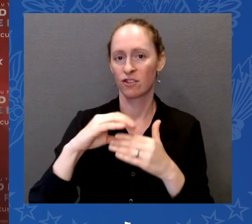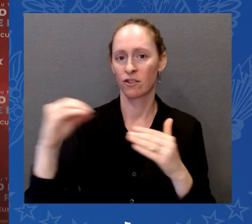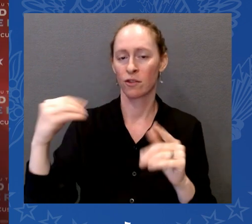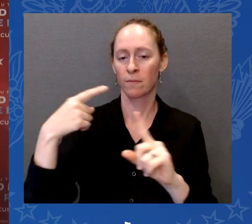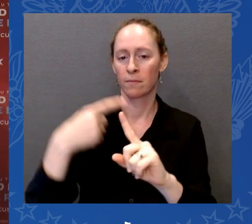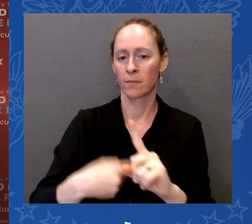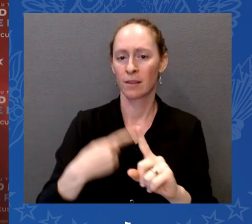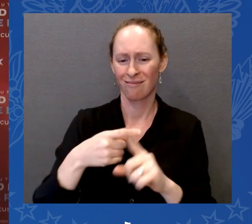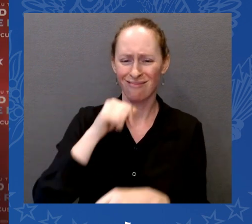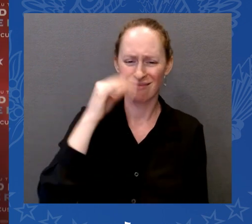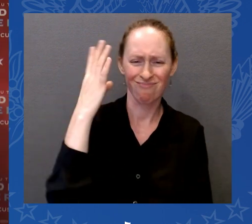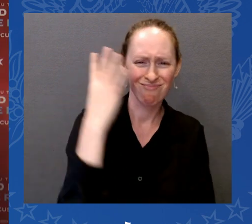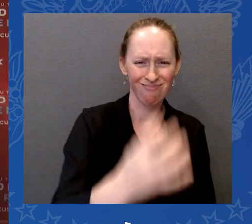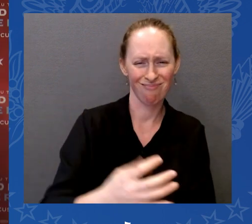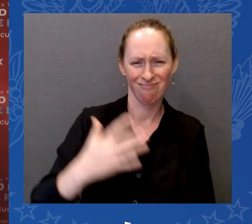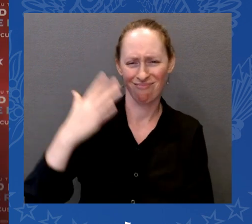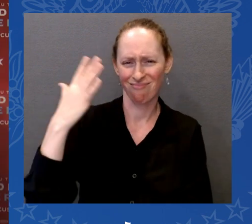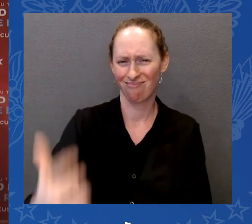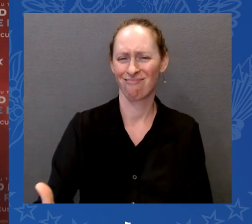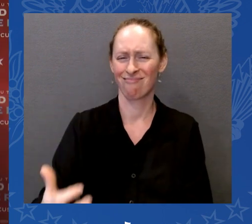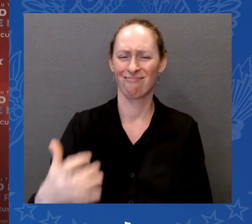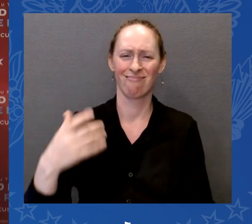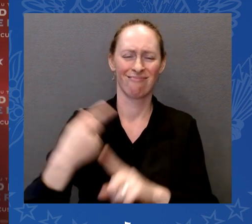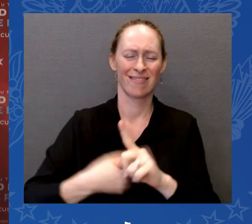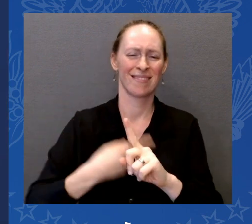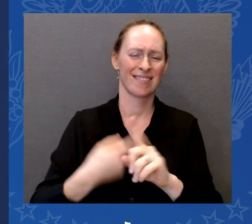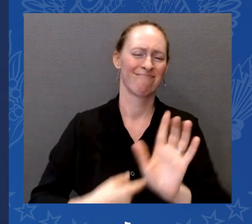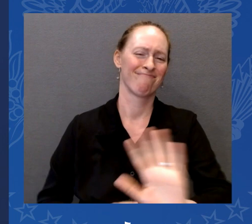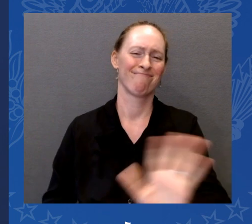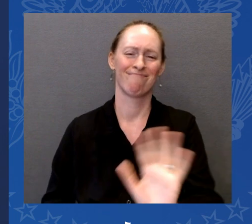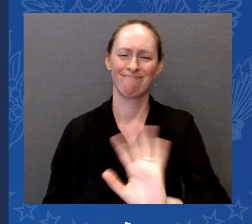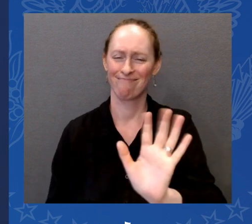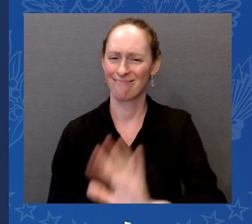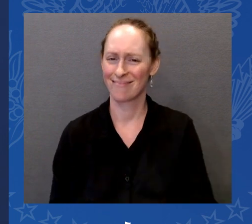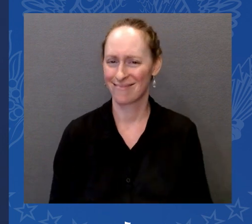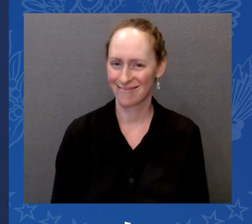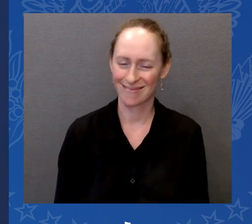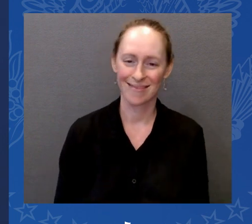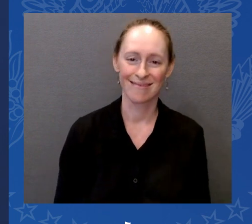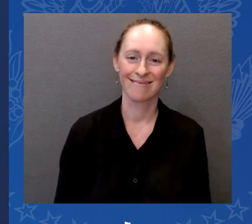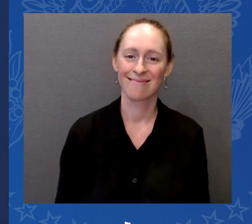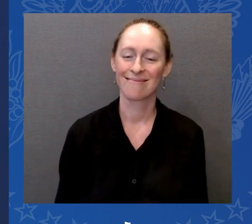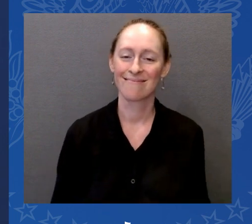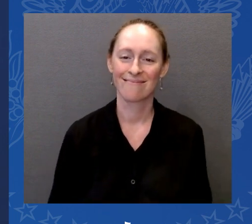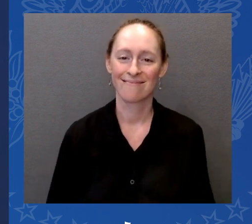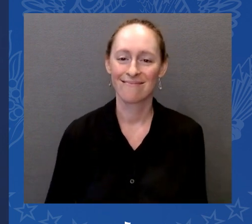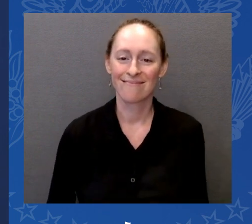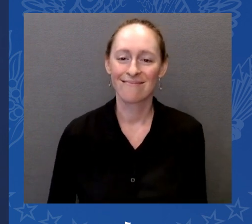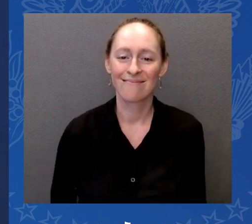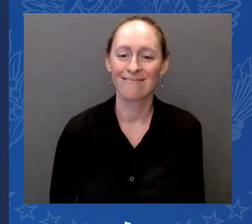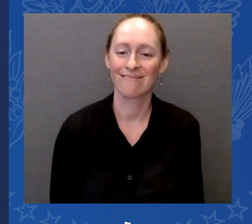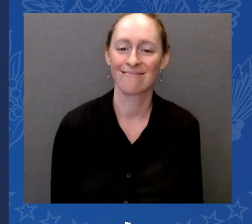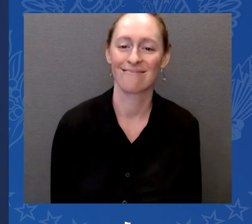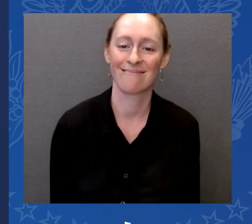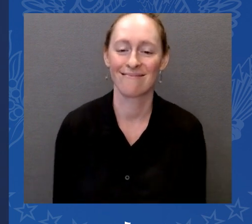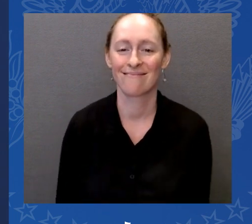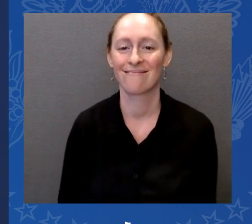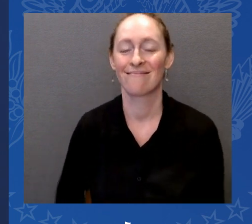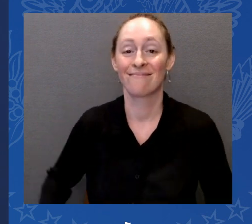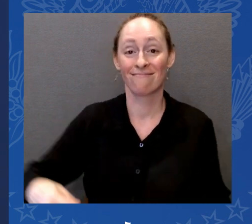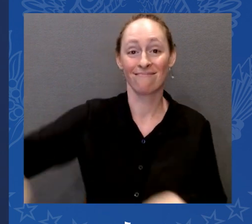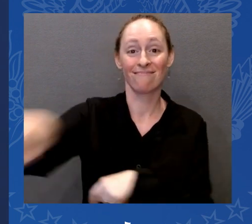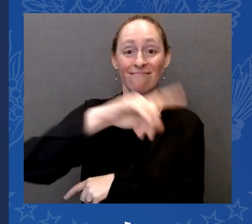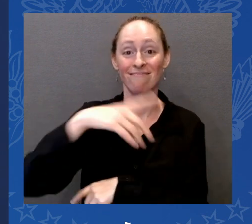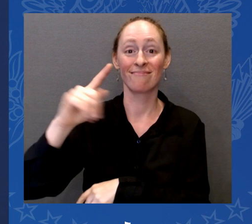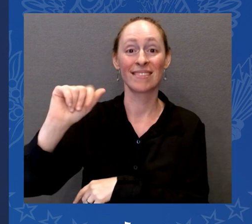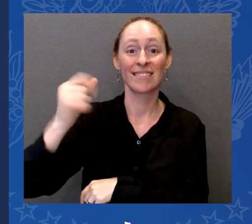like some are paying now. We passed tax credits to help families buy energy-efficient appliances, put solar panels on their homes, help